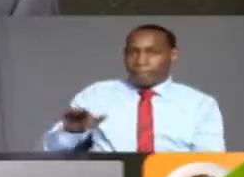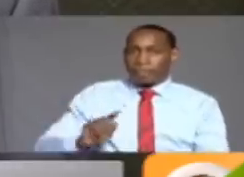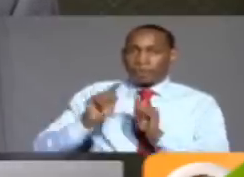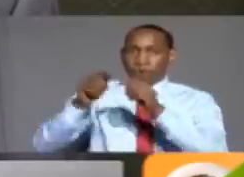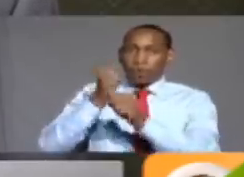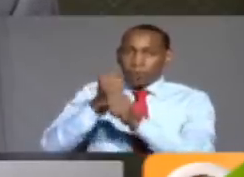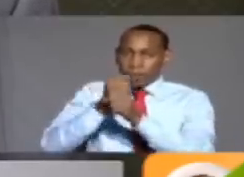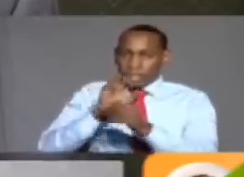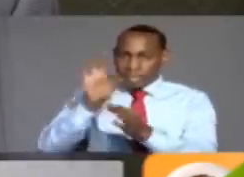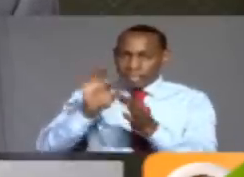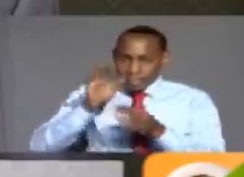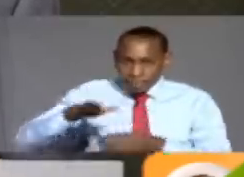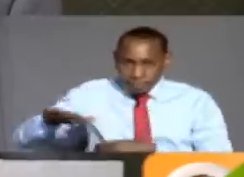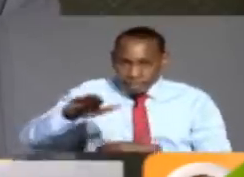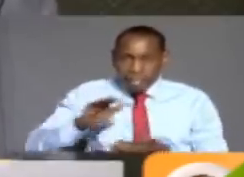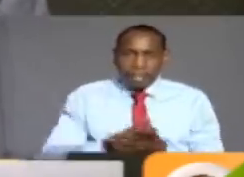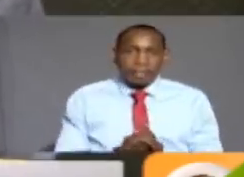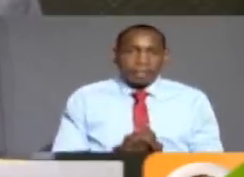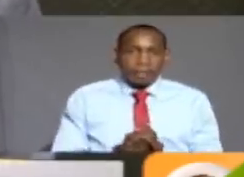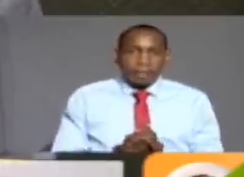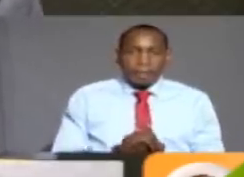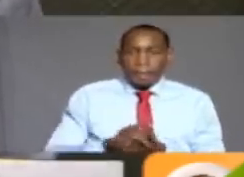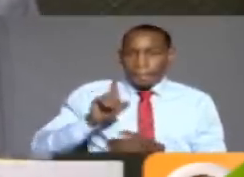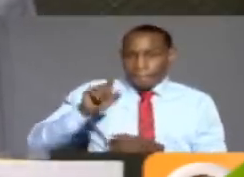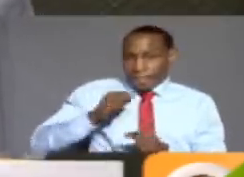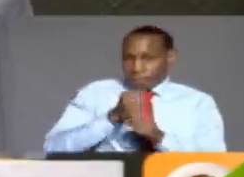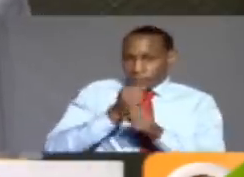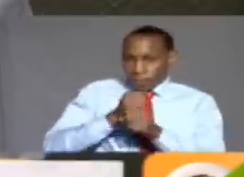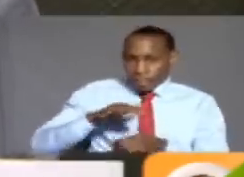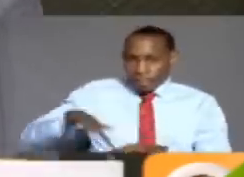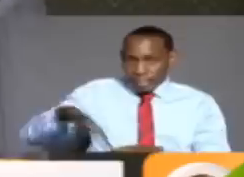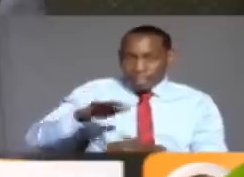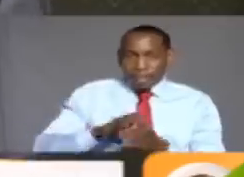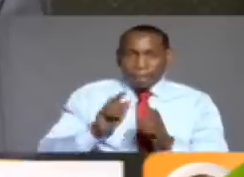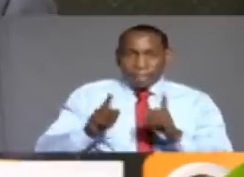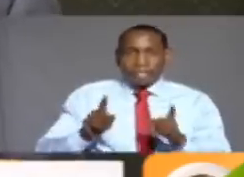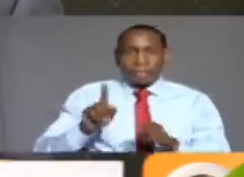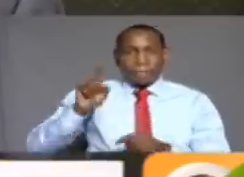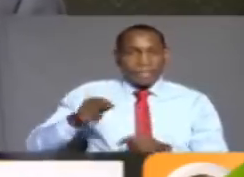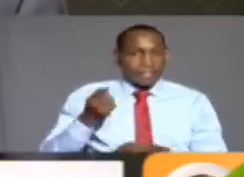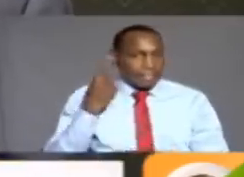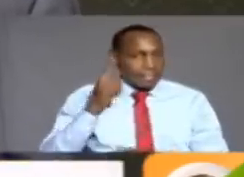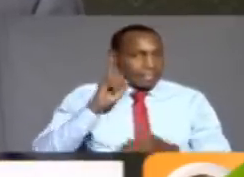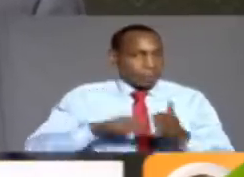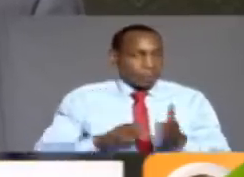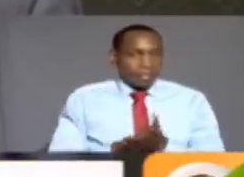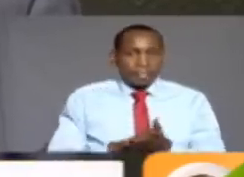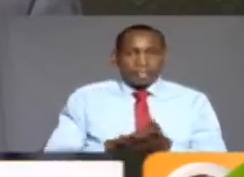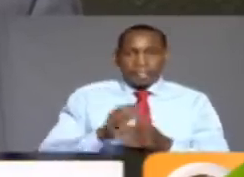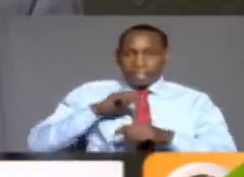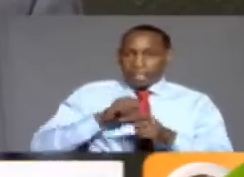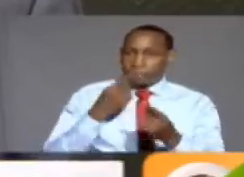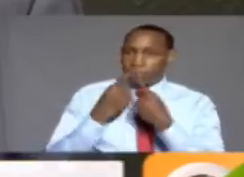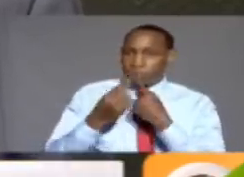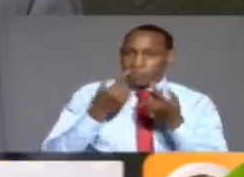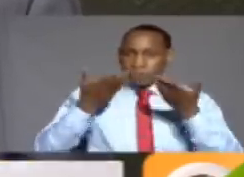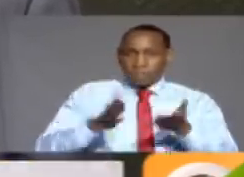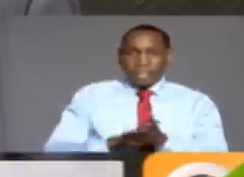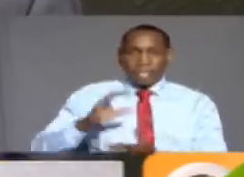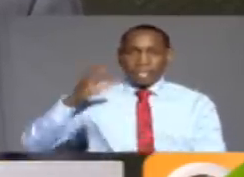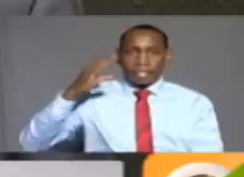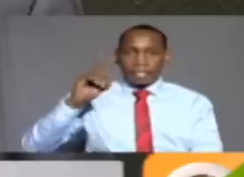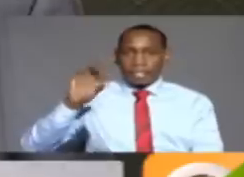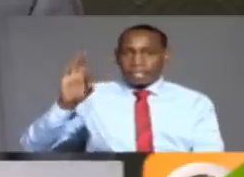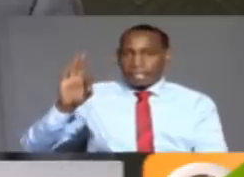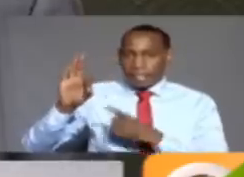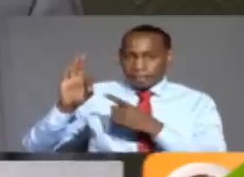in your constituencies. And we need to work on our constituencies, but there are some things that we need to put into context. As we speak, CDF, which